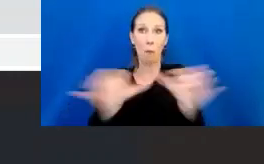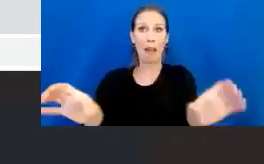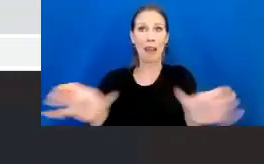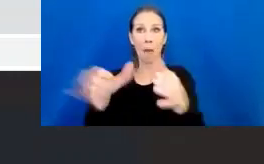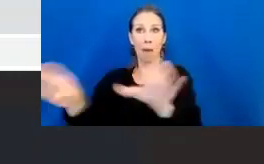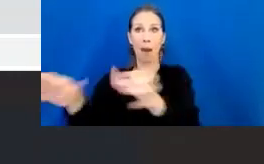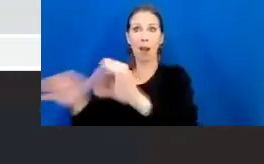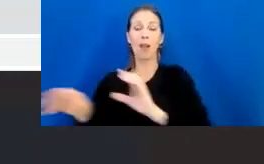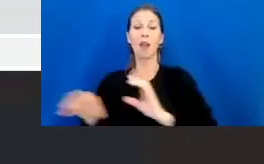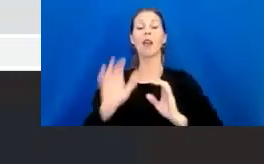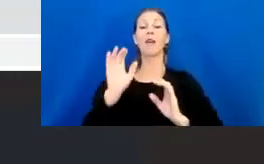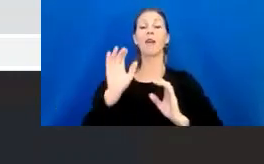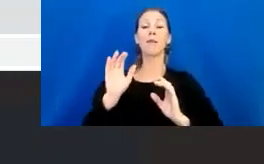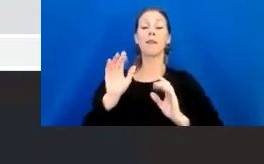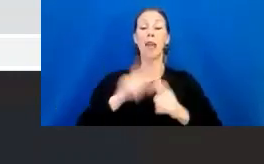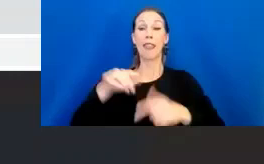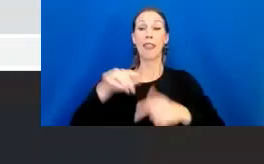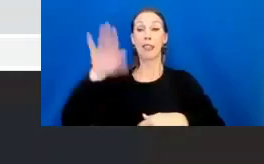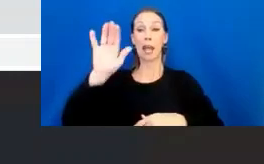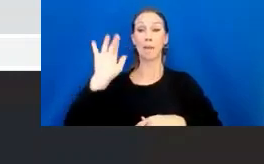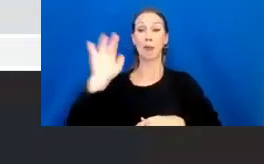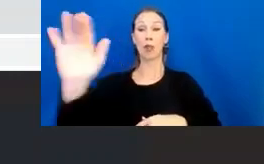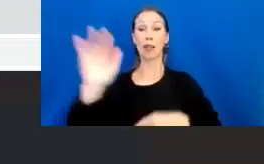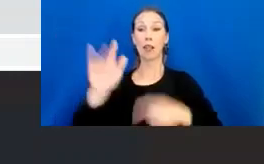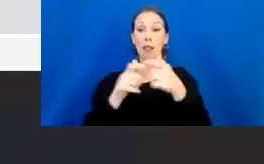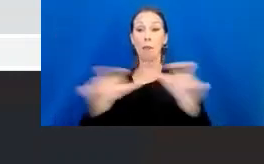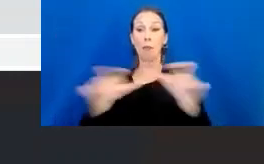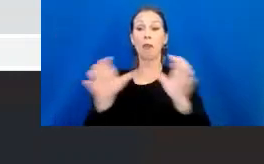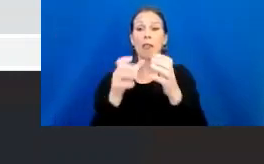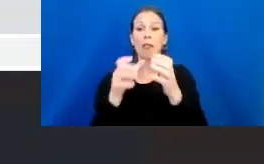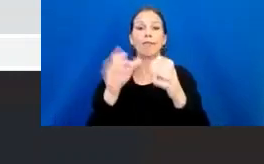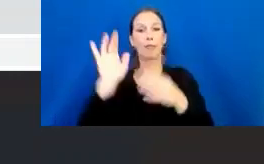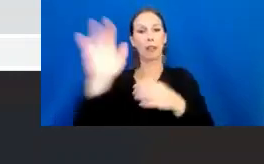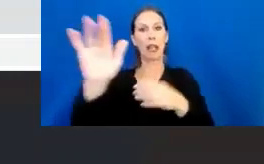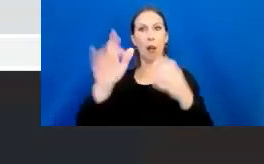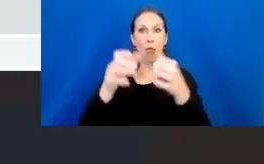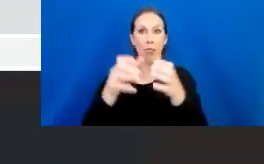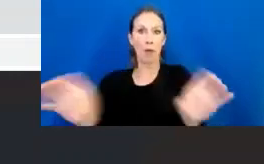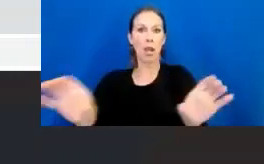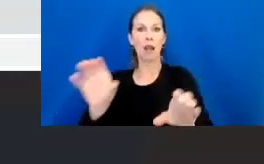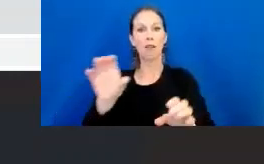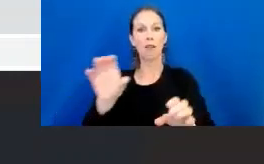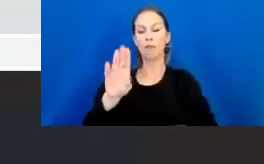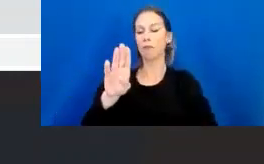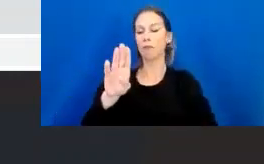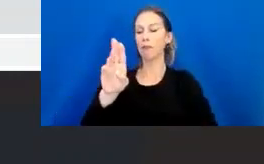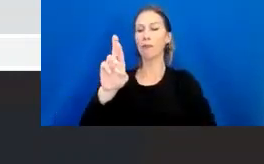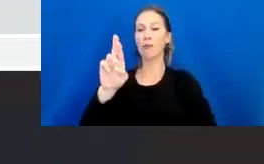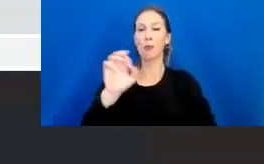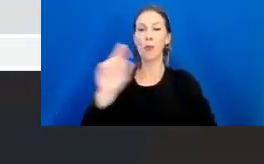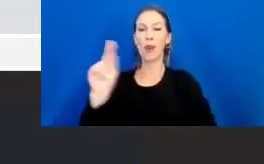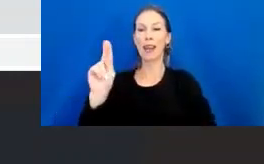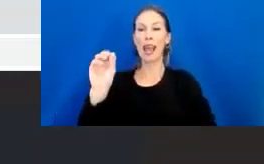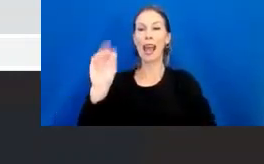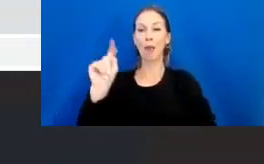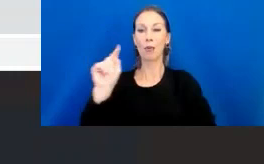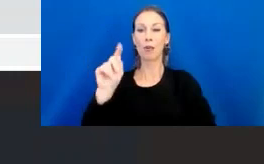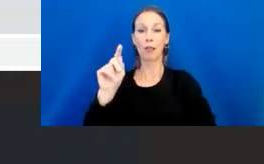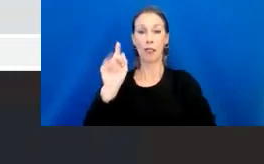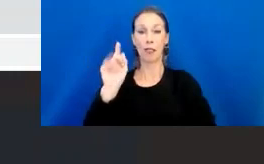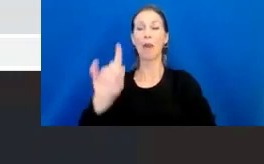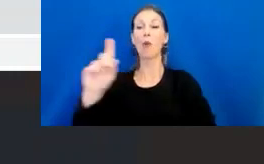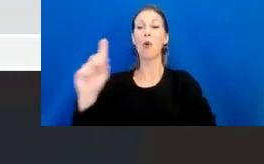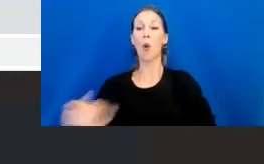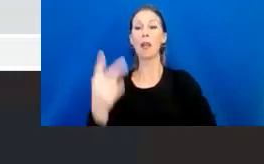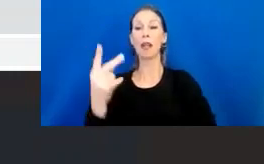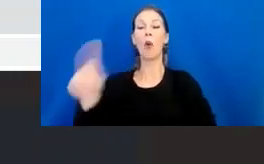breakout icon in the top toolbar, any breakout listed will only be visible to the other attendees in that session